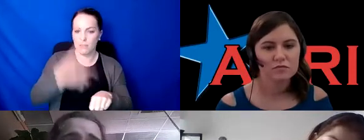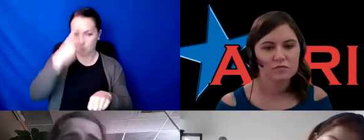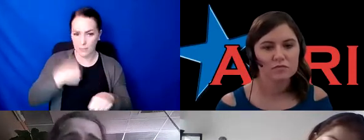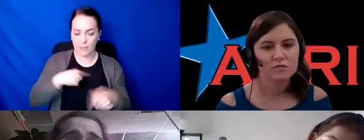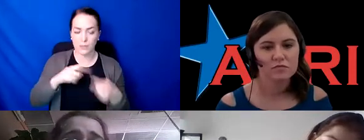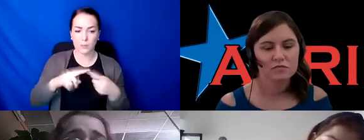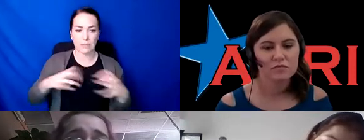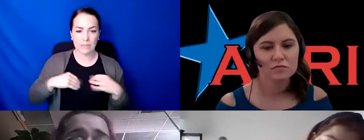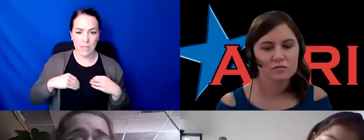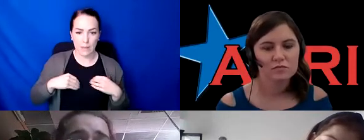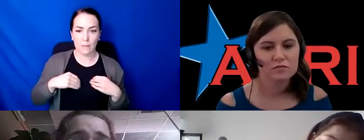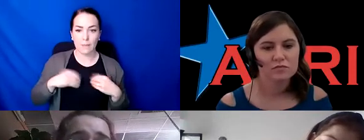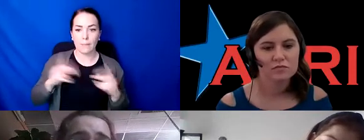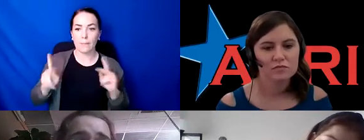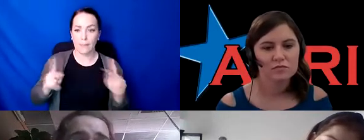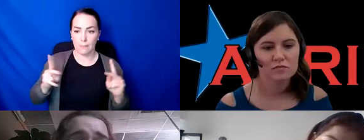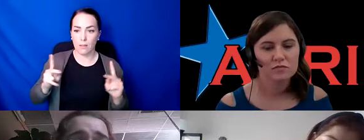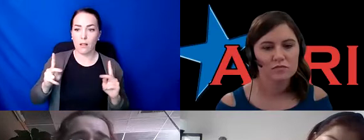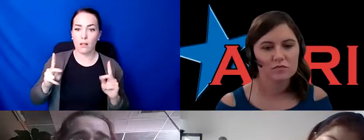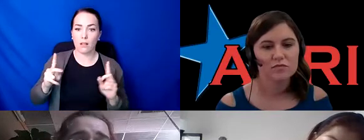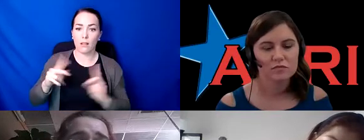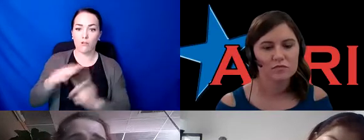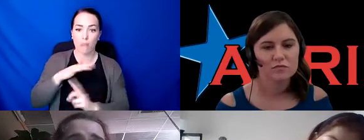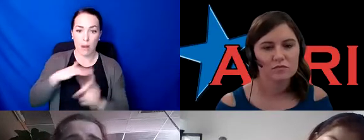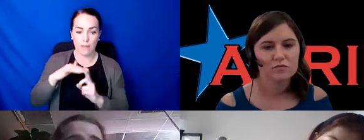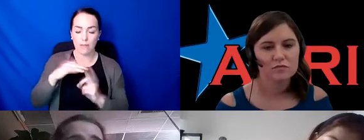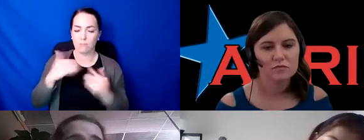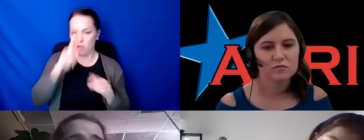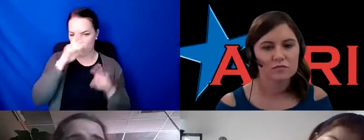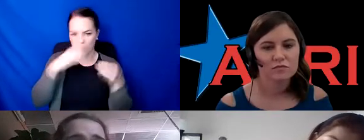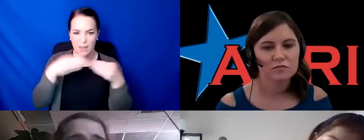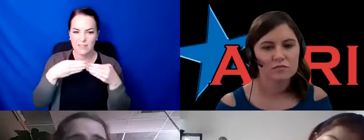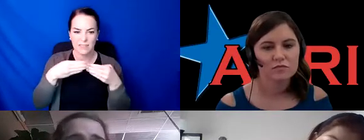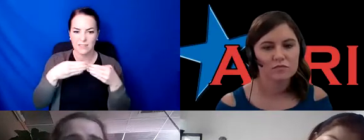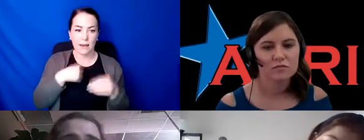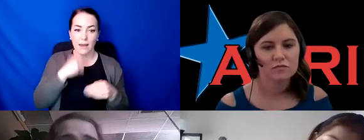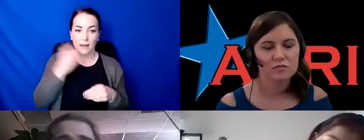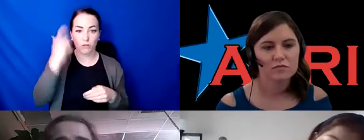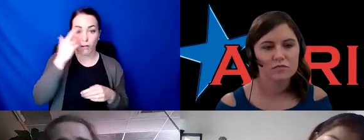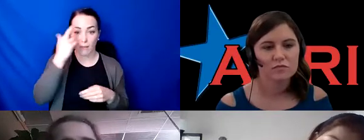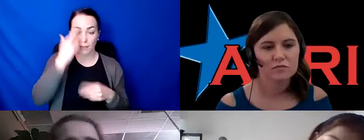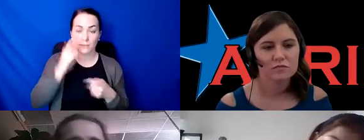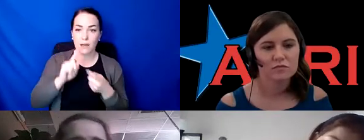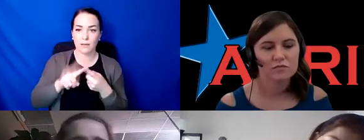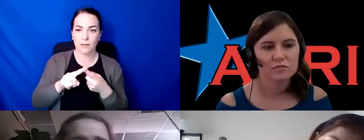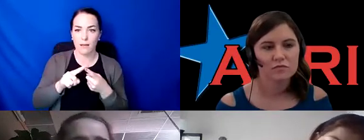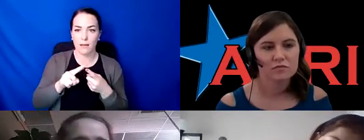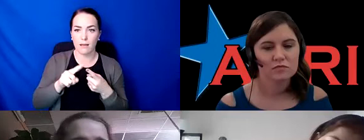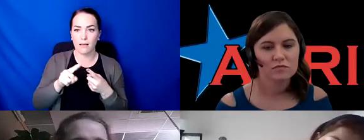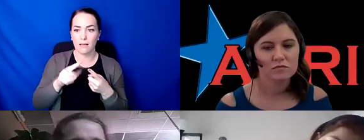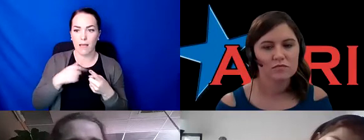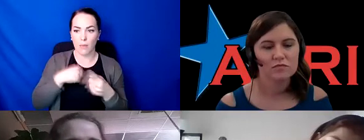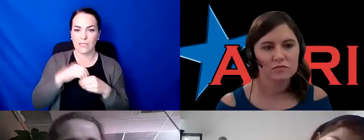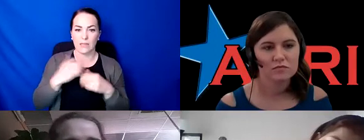the people around me are just closed-minded. Like, I didn't realize it until I was in like the mainstream